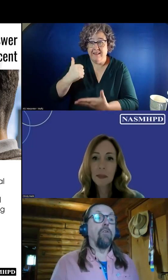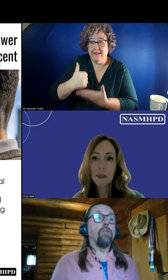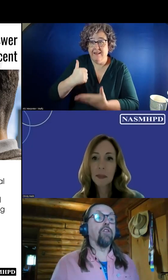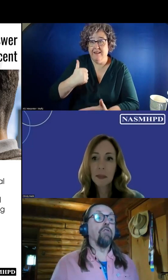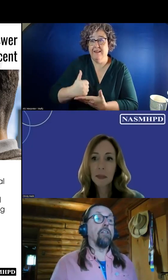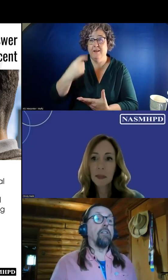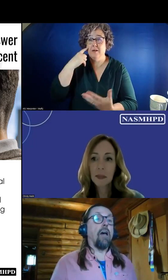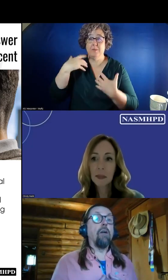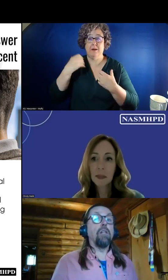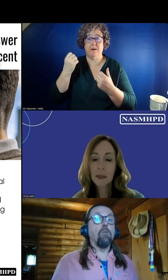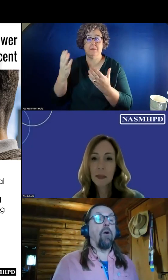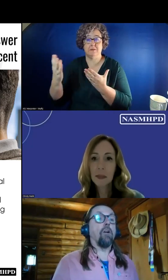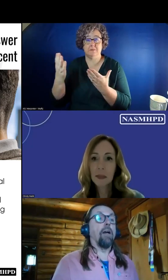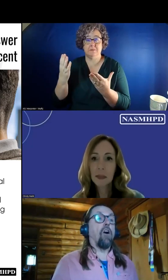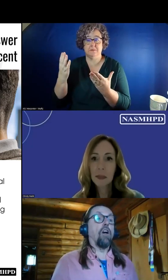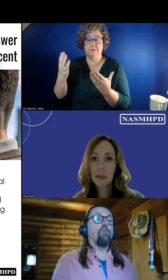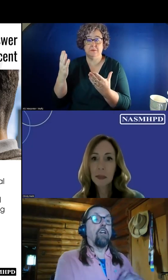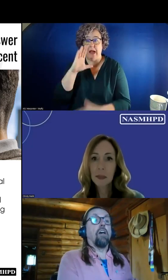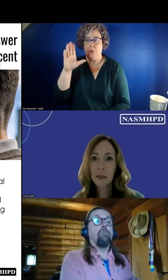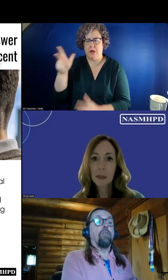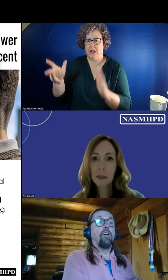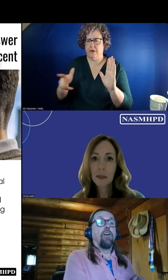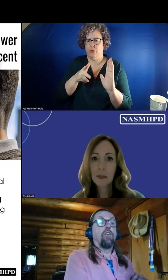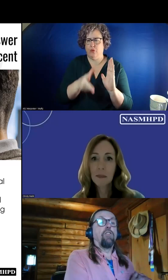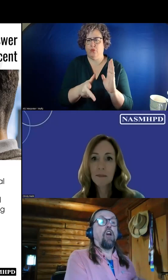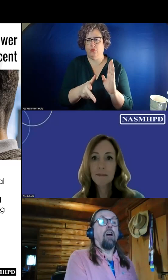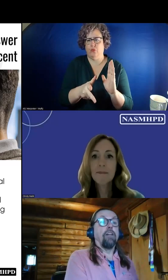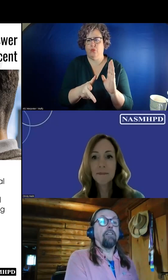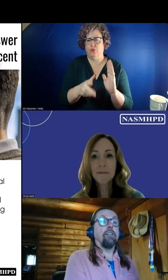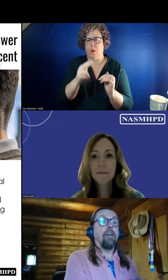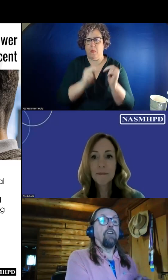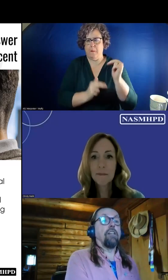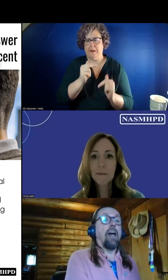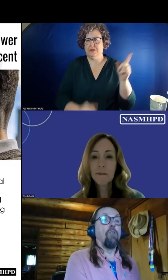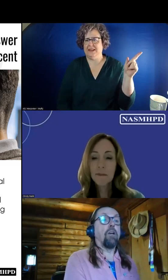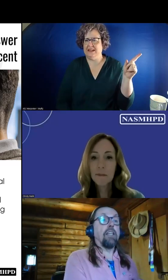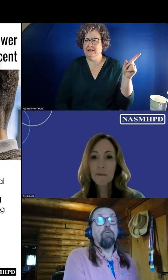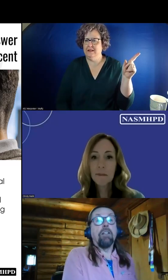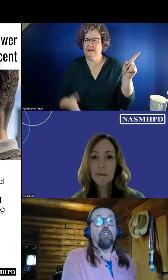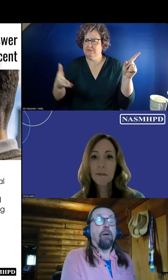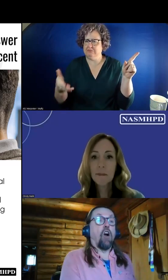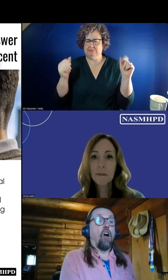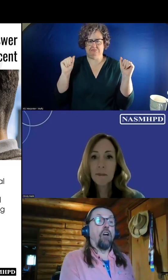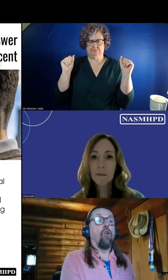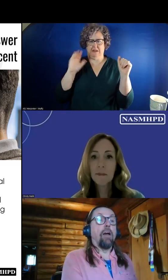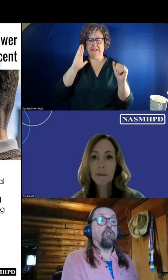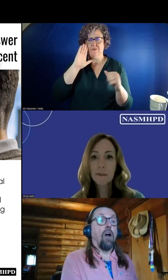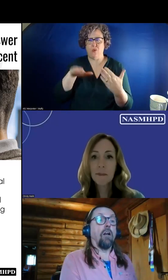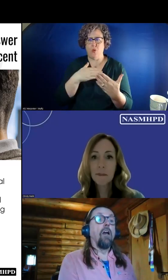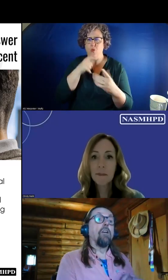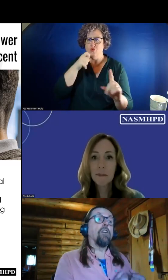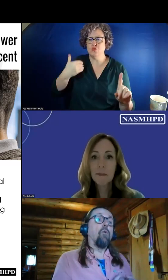mental health services, I would never park my car in front of the office here in town because everybody knows my car or